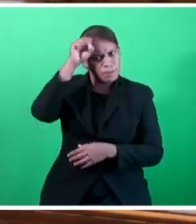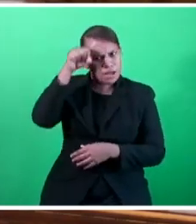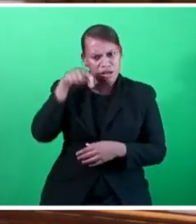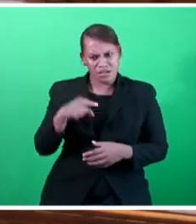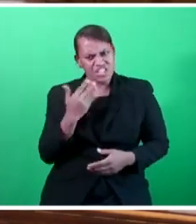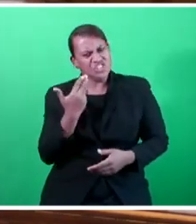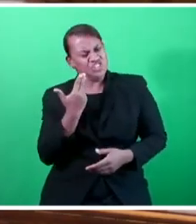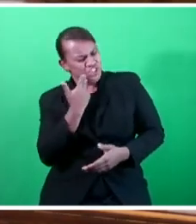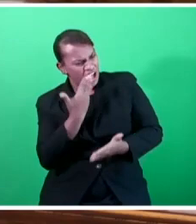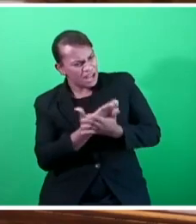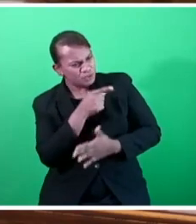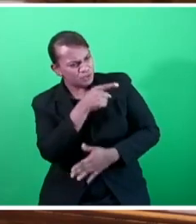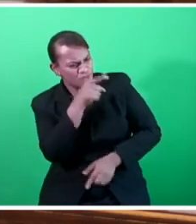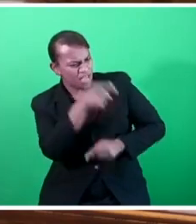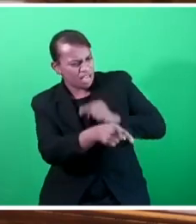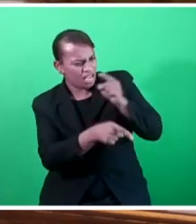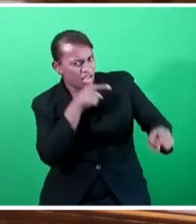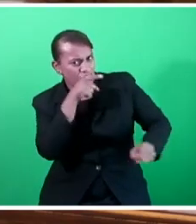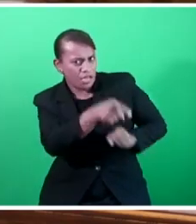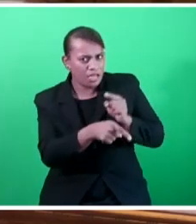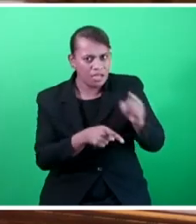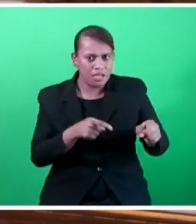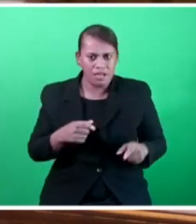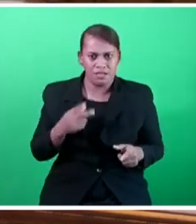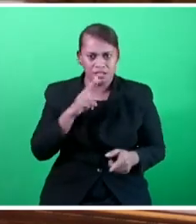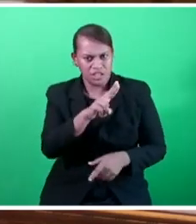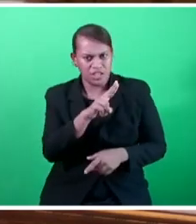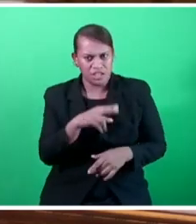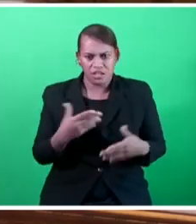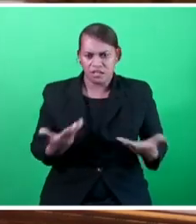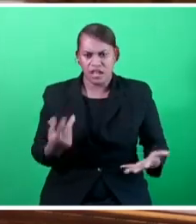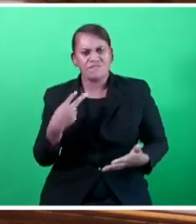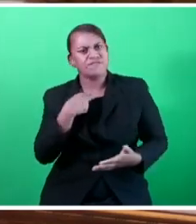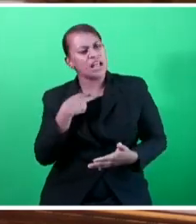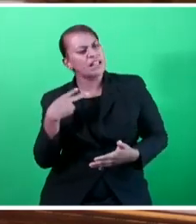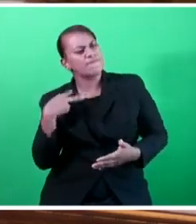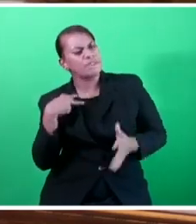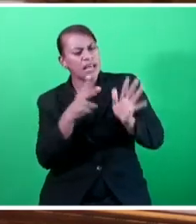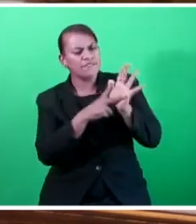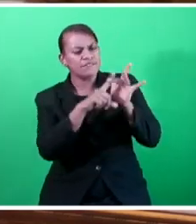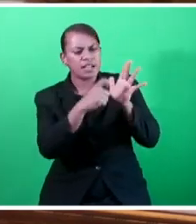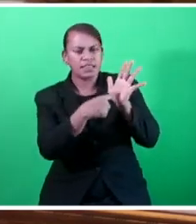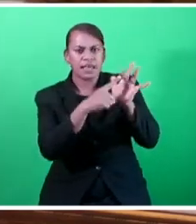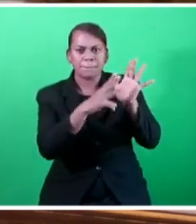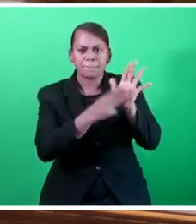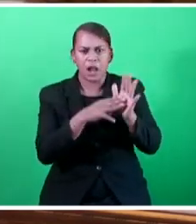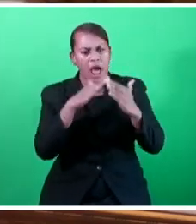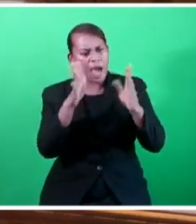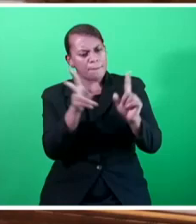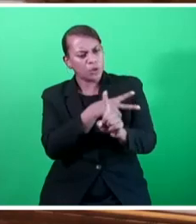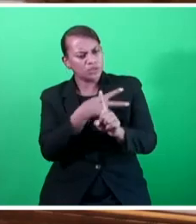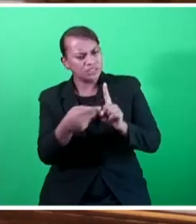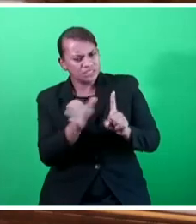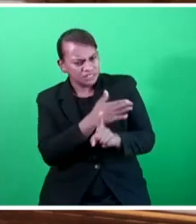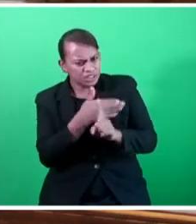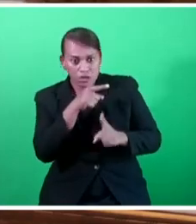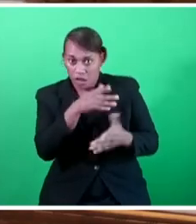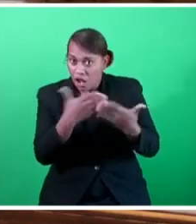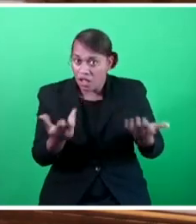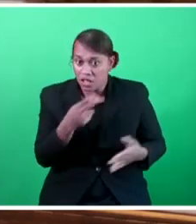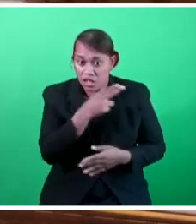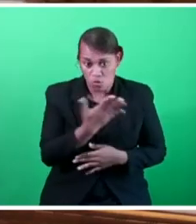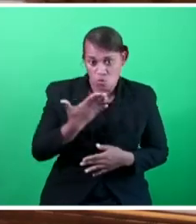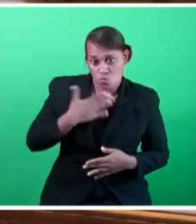and backwards claims about victims of domestic abuse in Fiji. Now she's looking for any cause, no matter